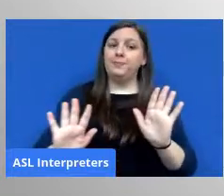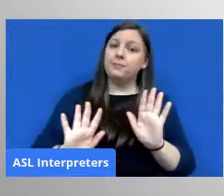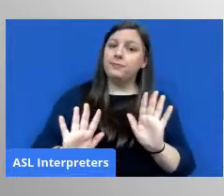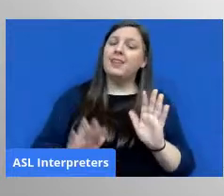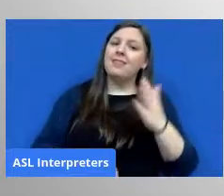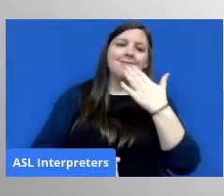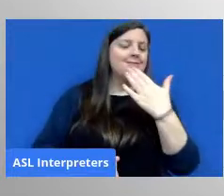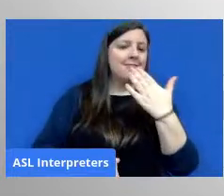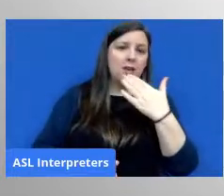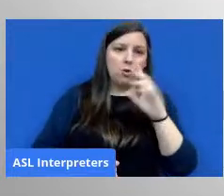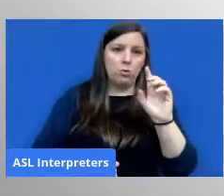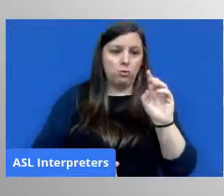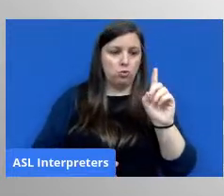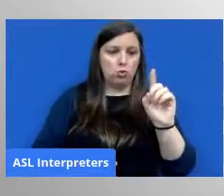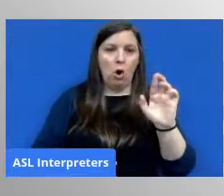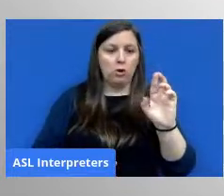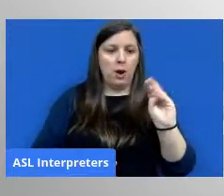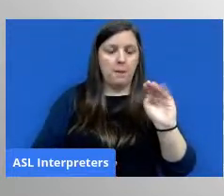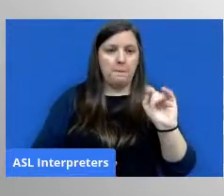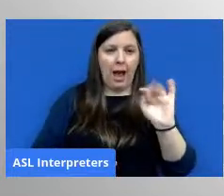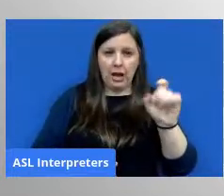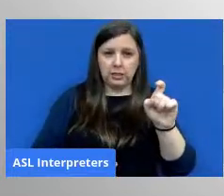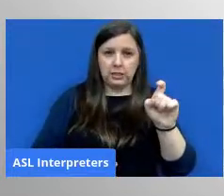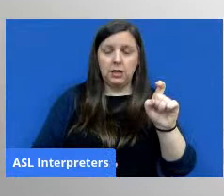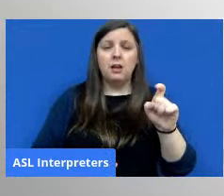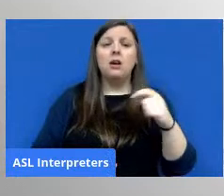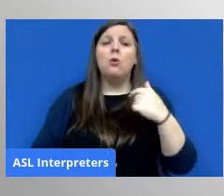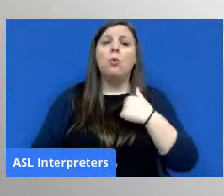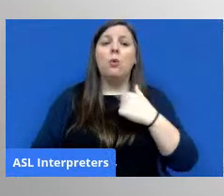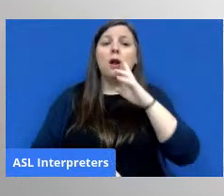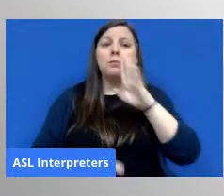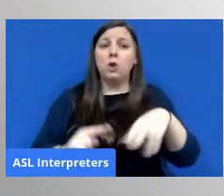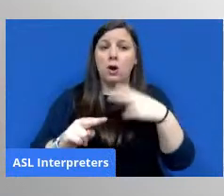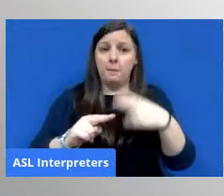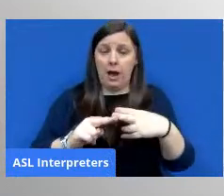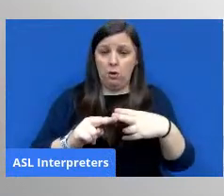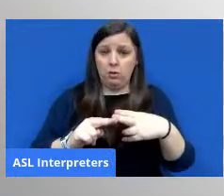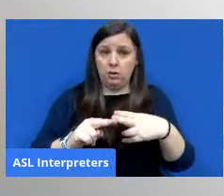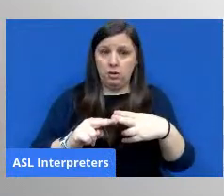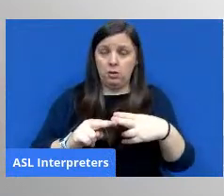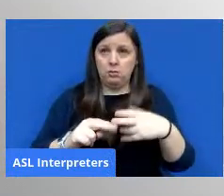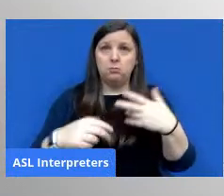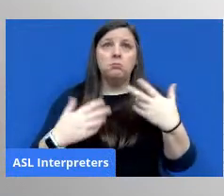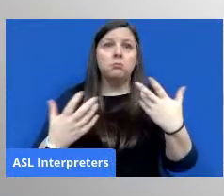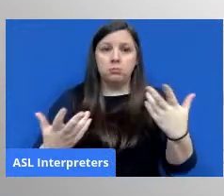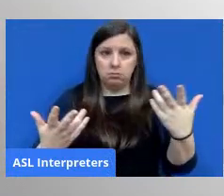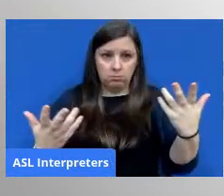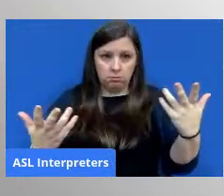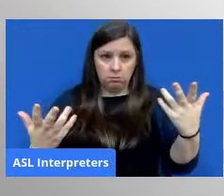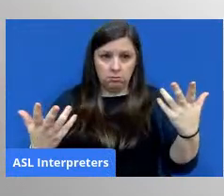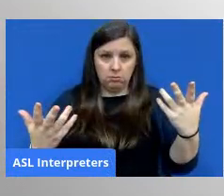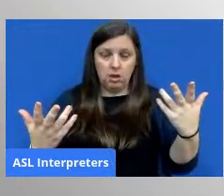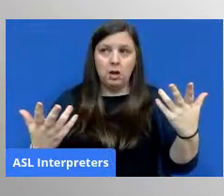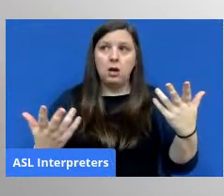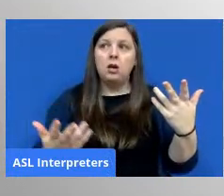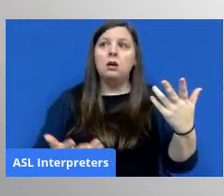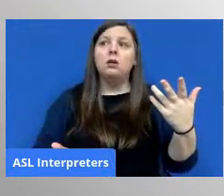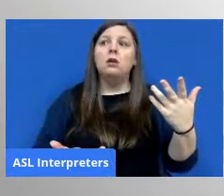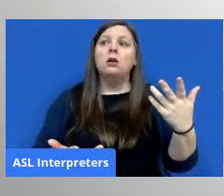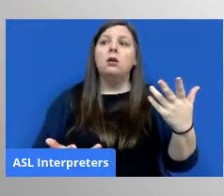thank you, Dr. Maddox. What I'm talking about is the removal of weapons, of